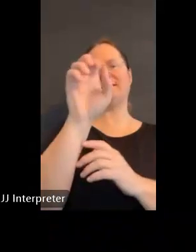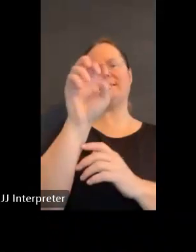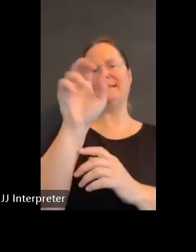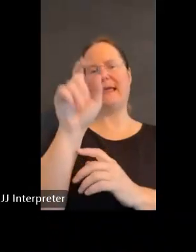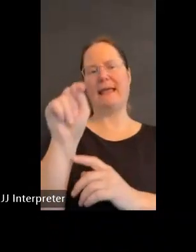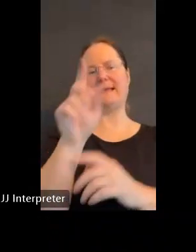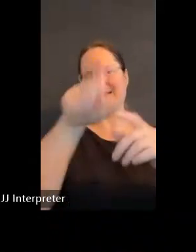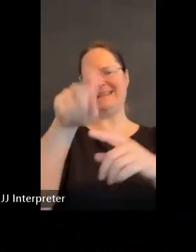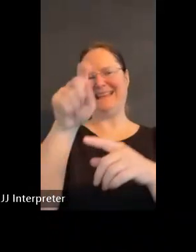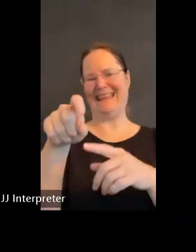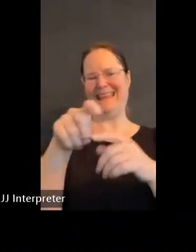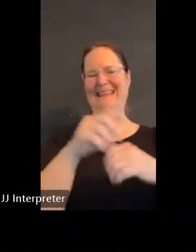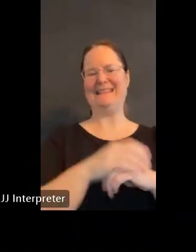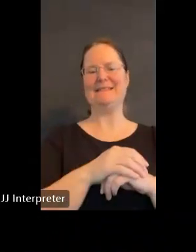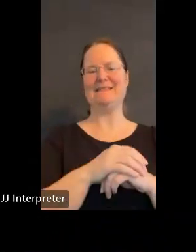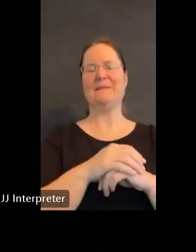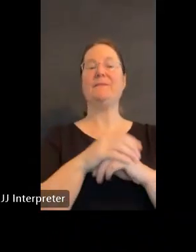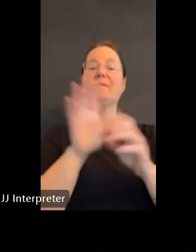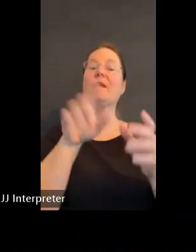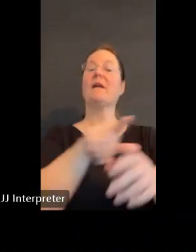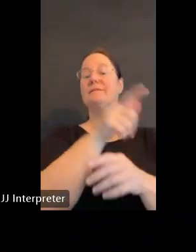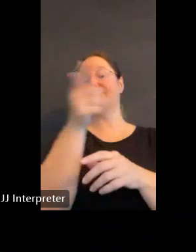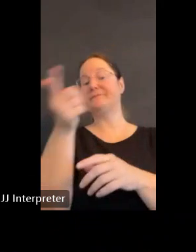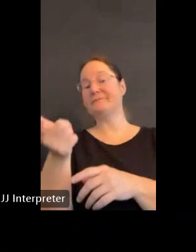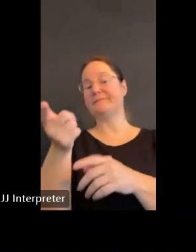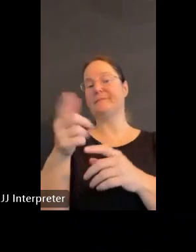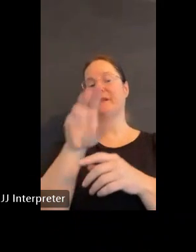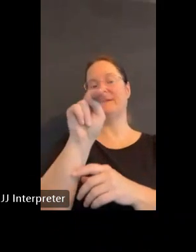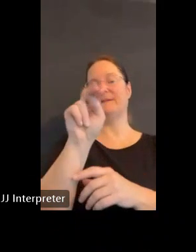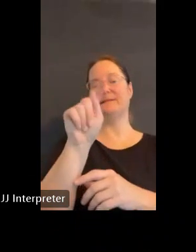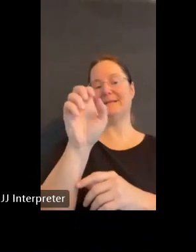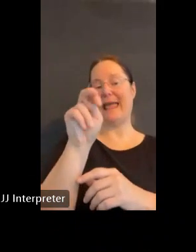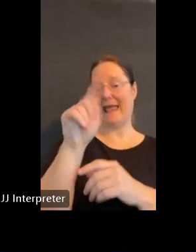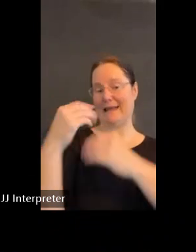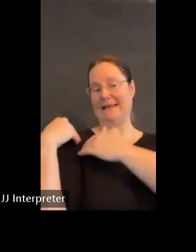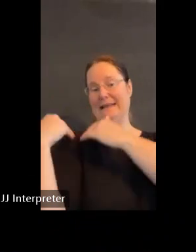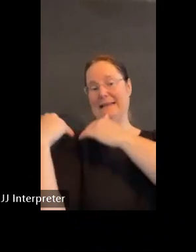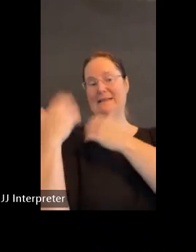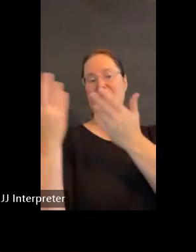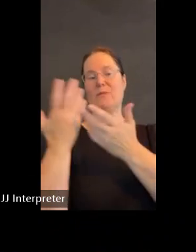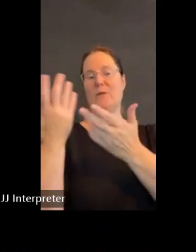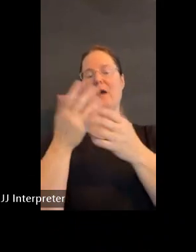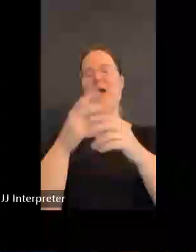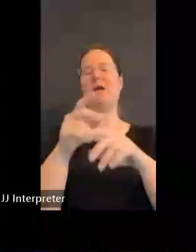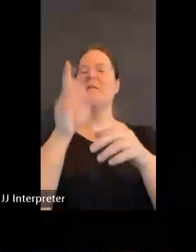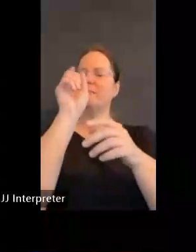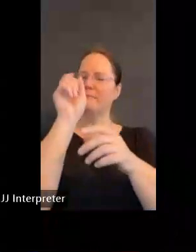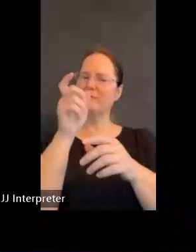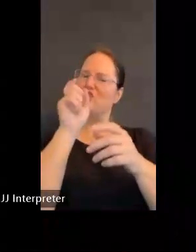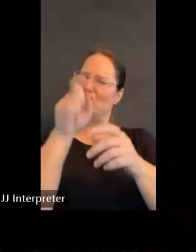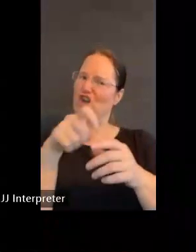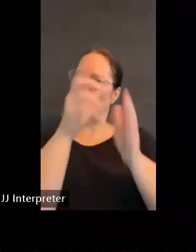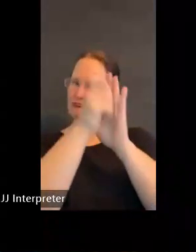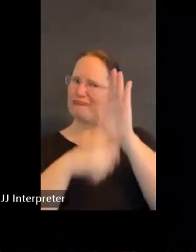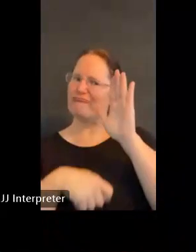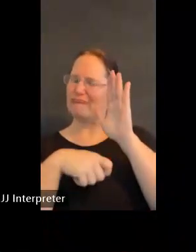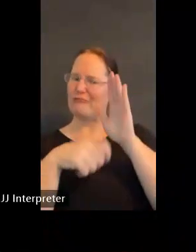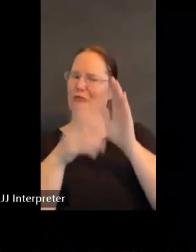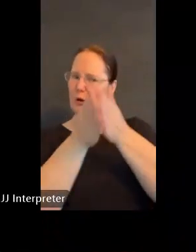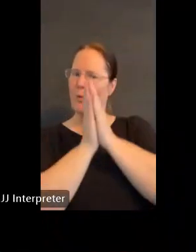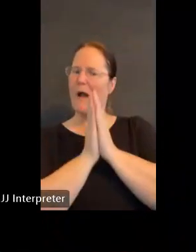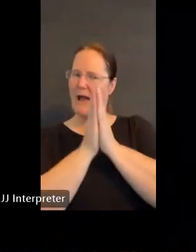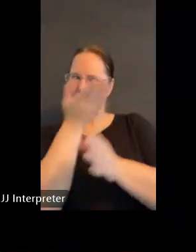So on the tenant's end, best practices include making the request in writing and keeping a copy of all of the